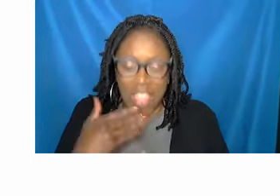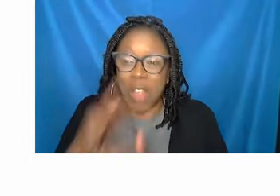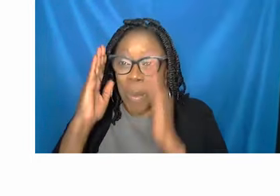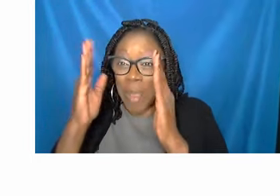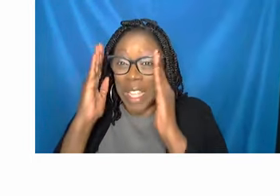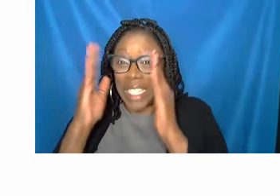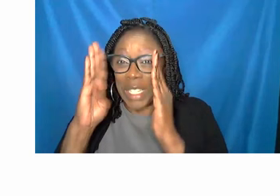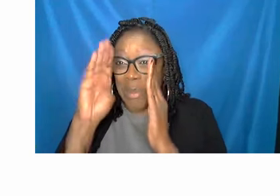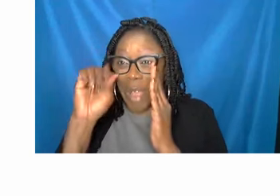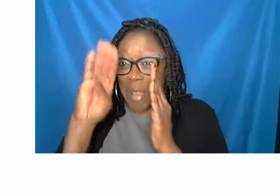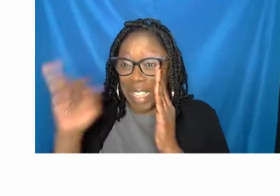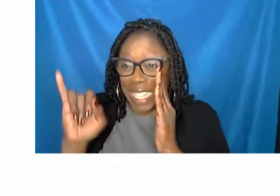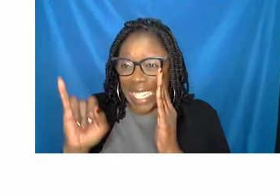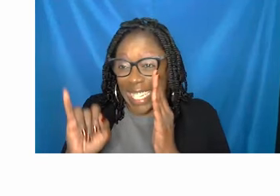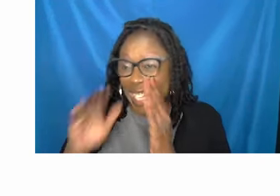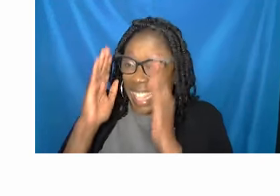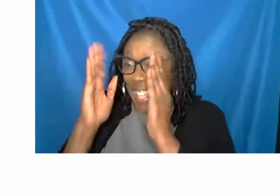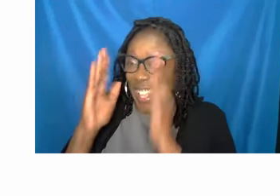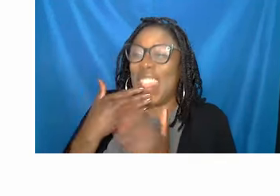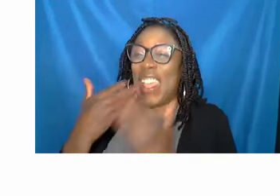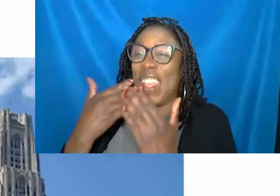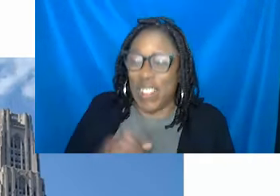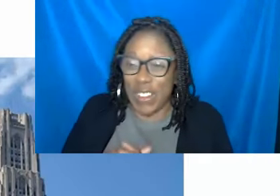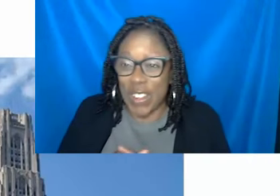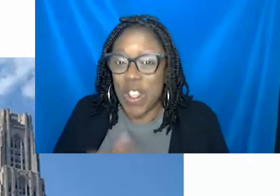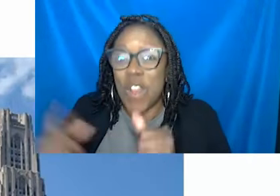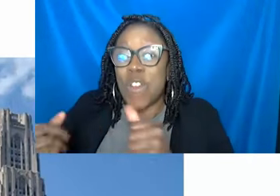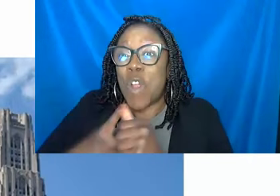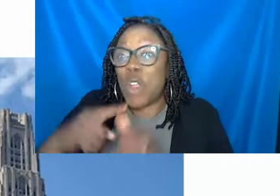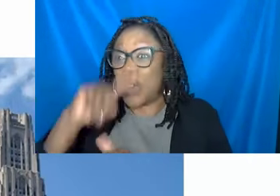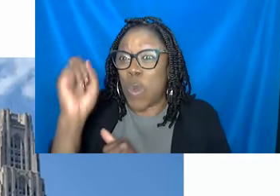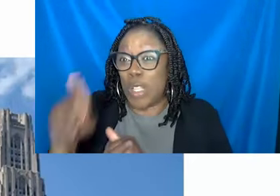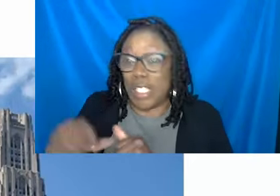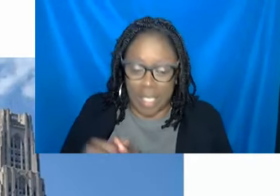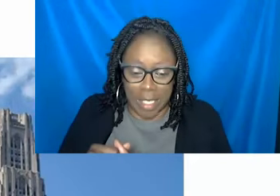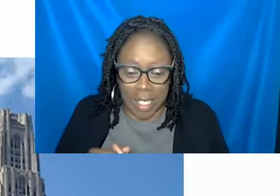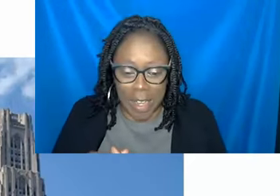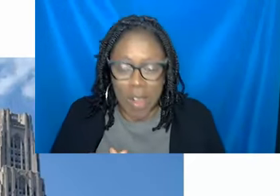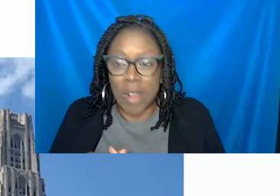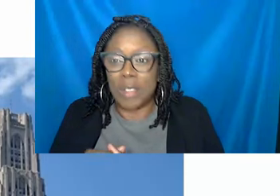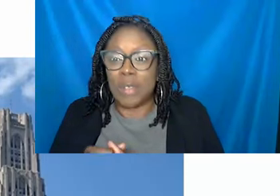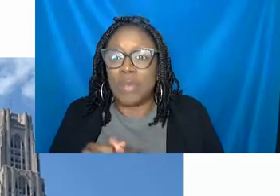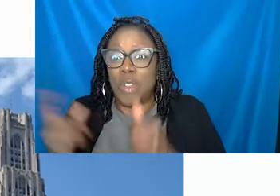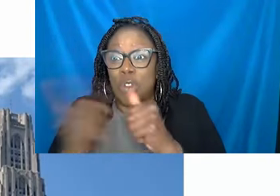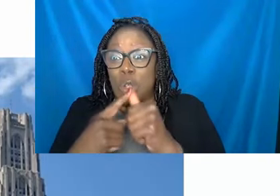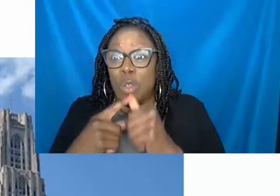class, Bobby. All right. The first trivia question goes to Bobby. What is the name